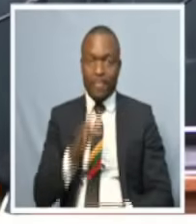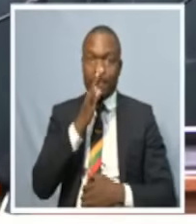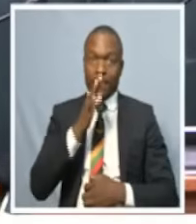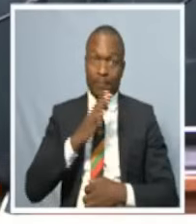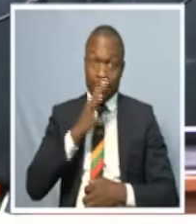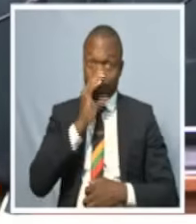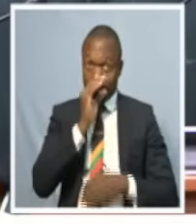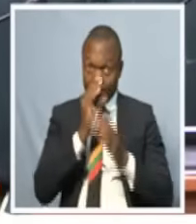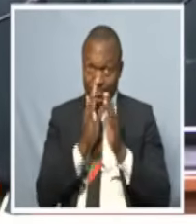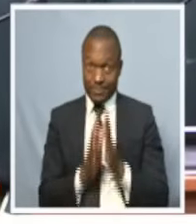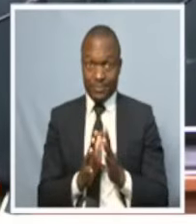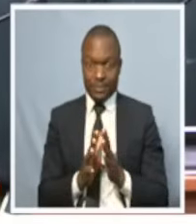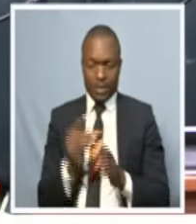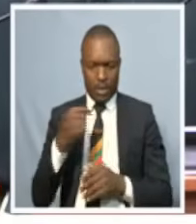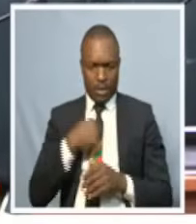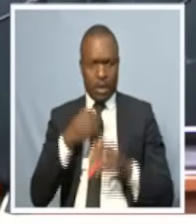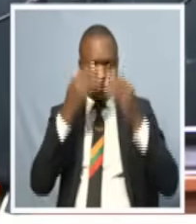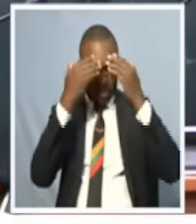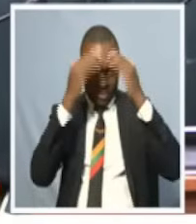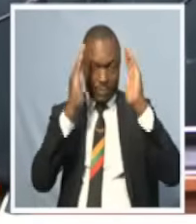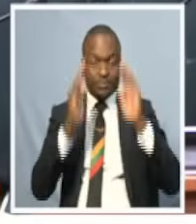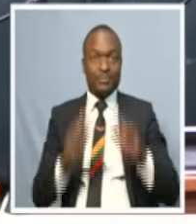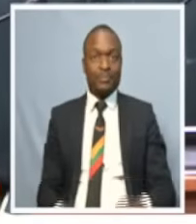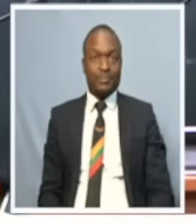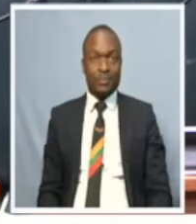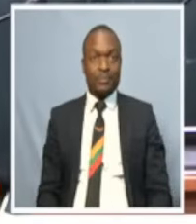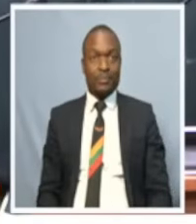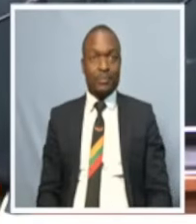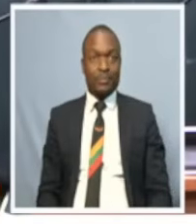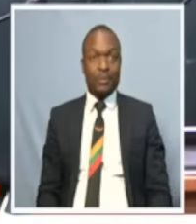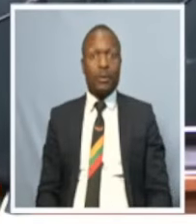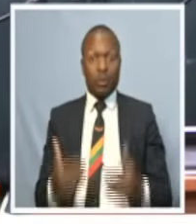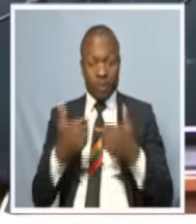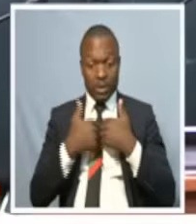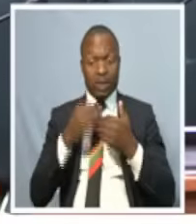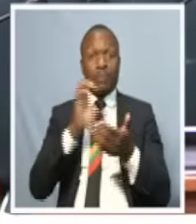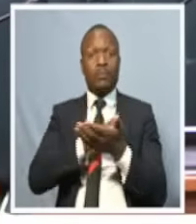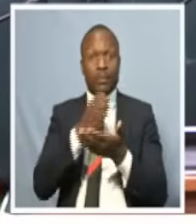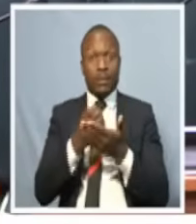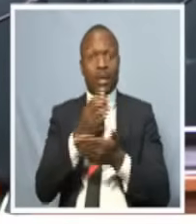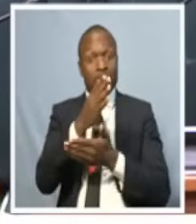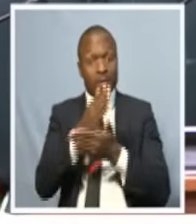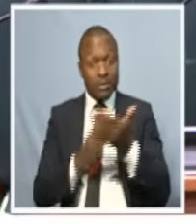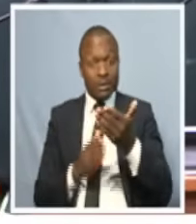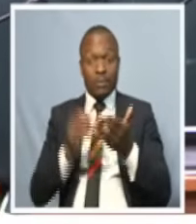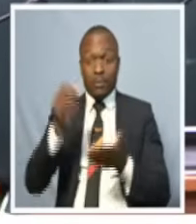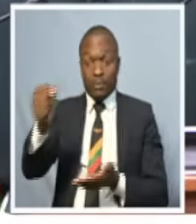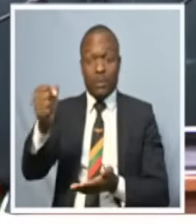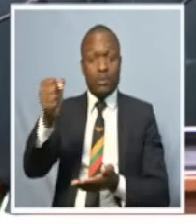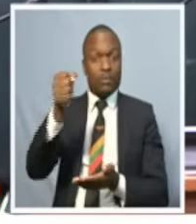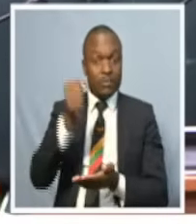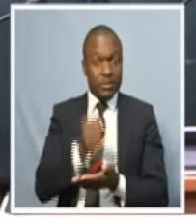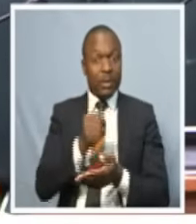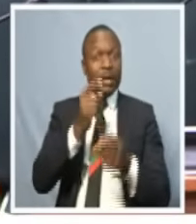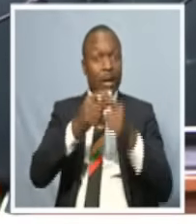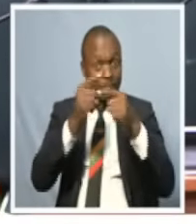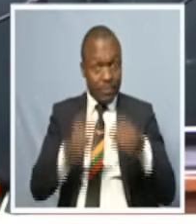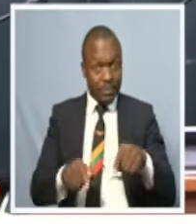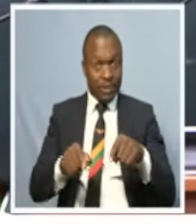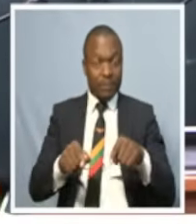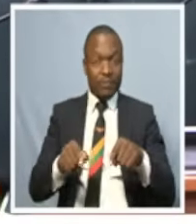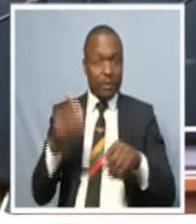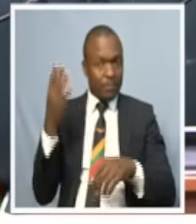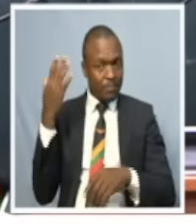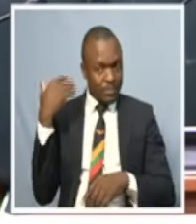Madam Speaker, I'm aware, and we have evidence, that some of the recruitments that were done